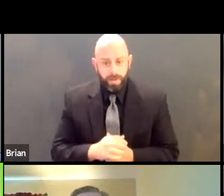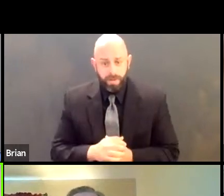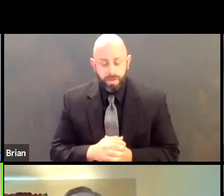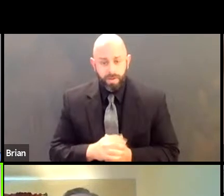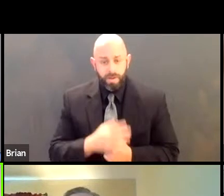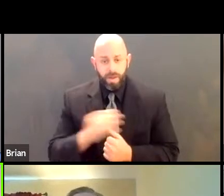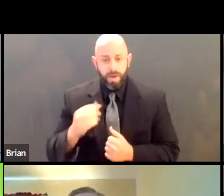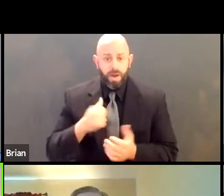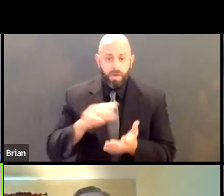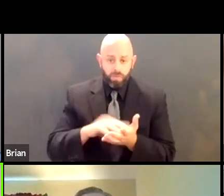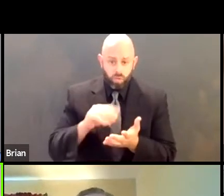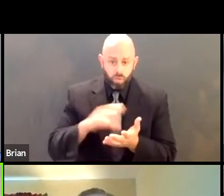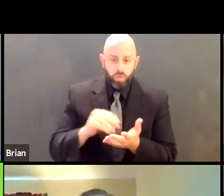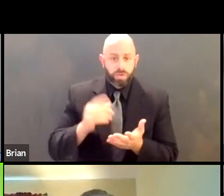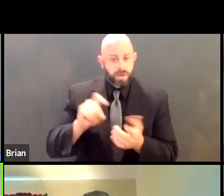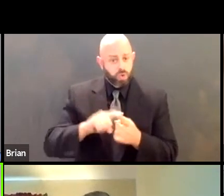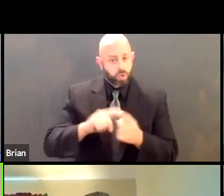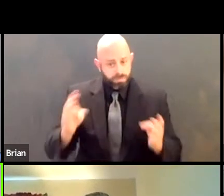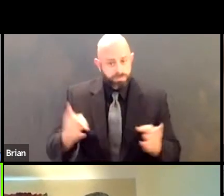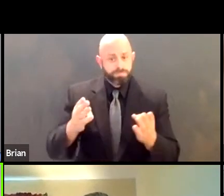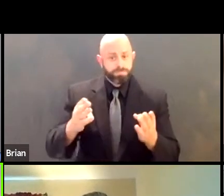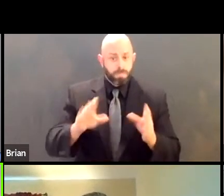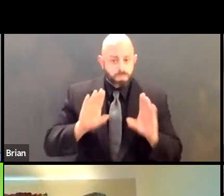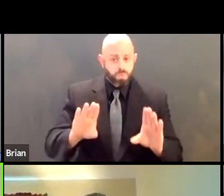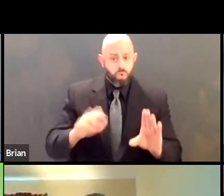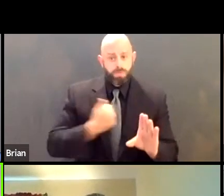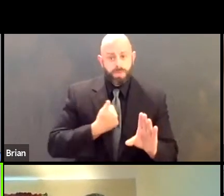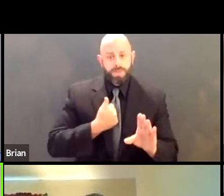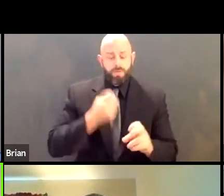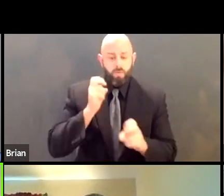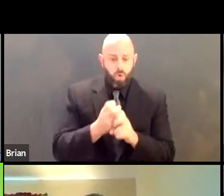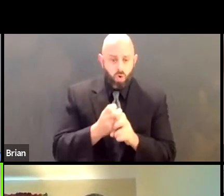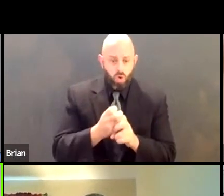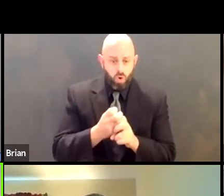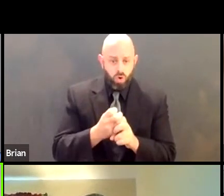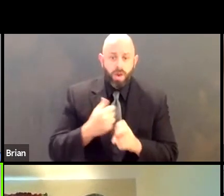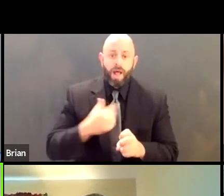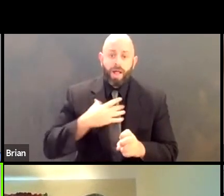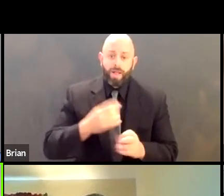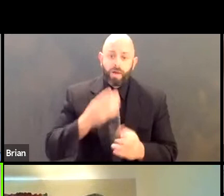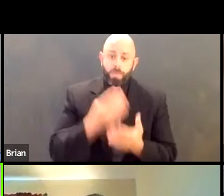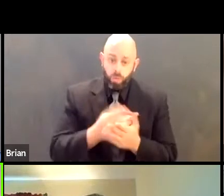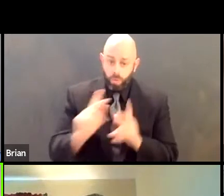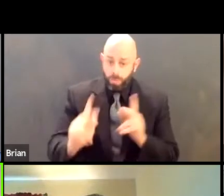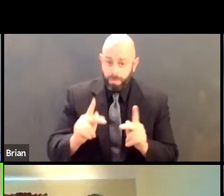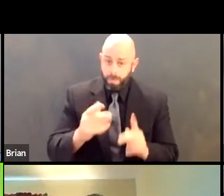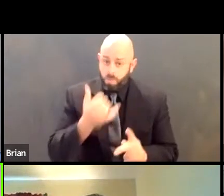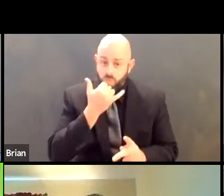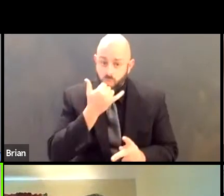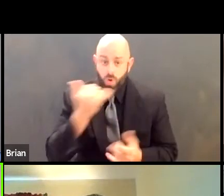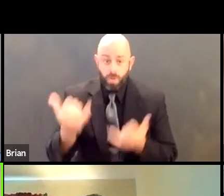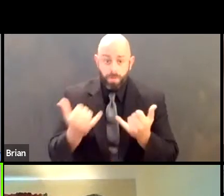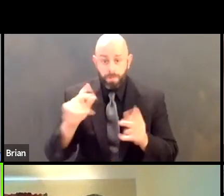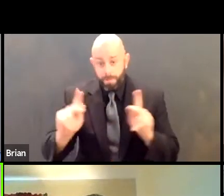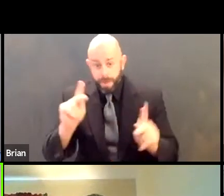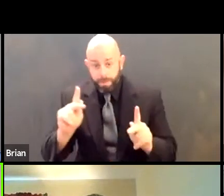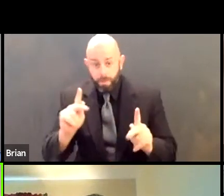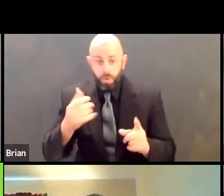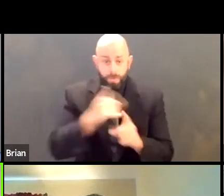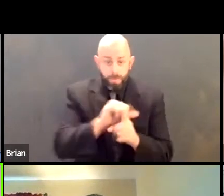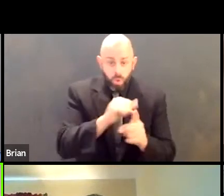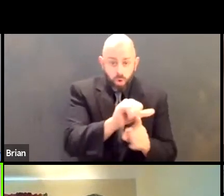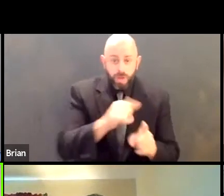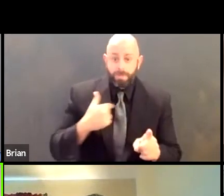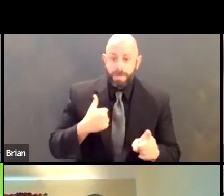I've just learned that, you know, I got to push myself harder, not giving up. I like to prove the bullies wrong, you know, those that bullied me along the way. I'm like, nah, I'm going to show you, you